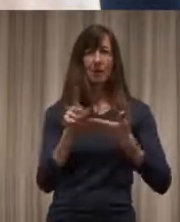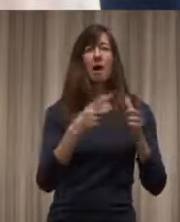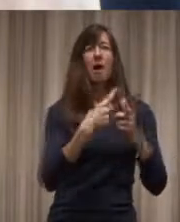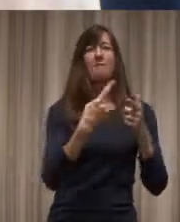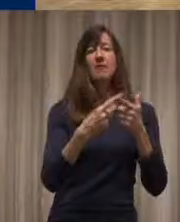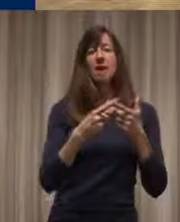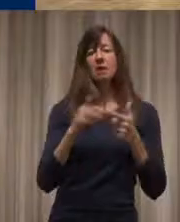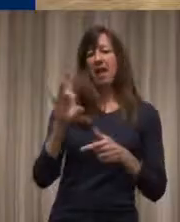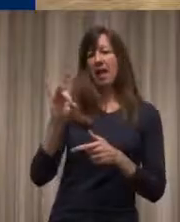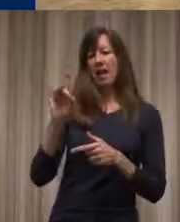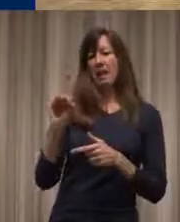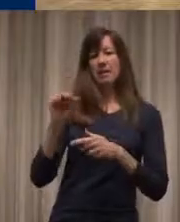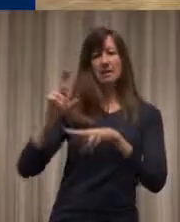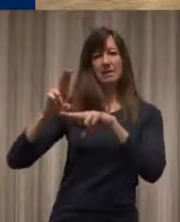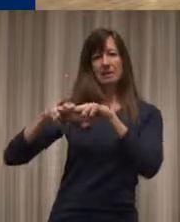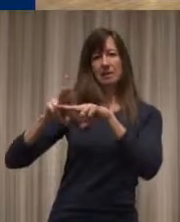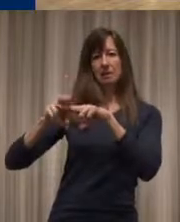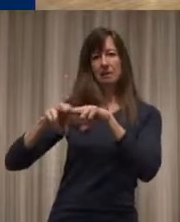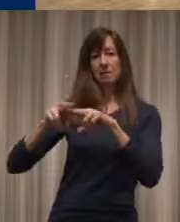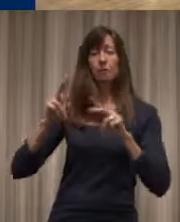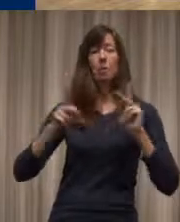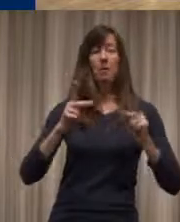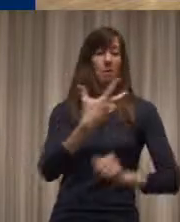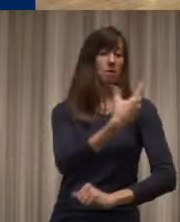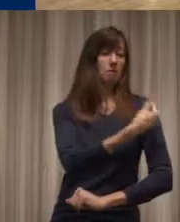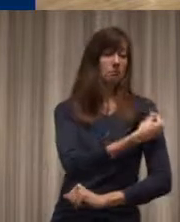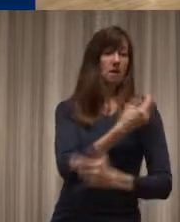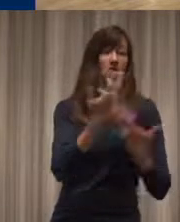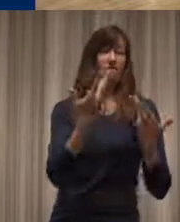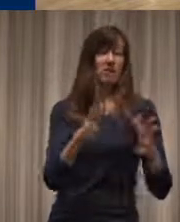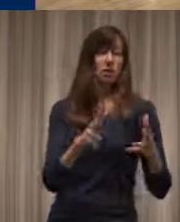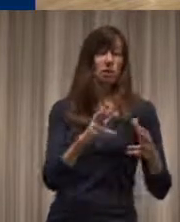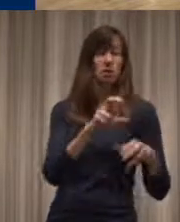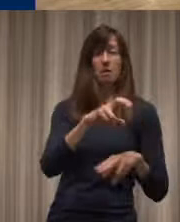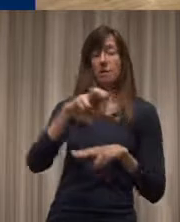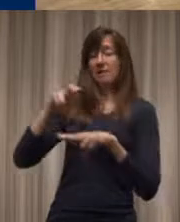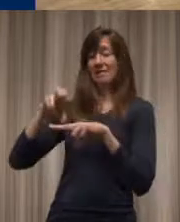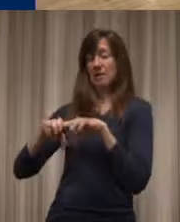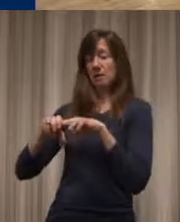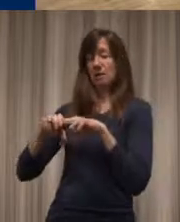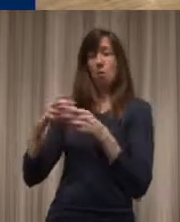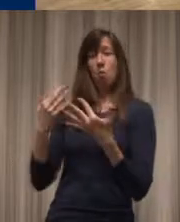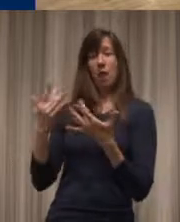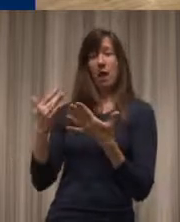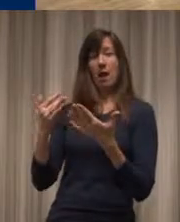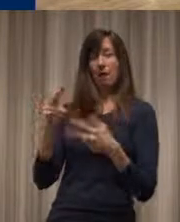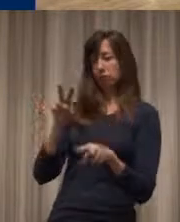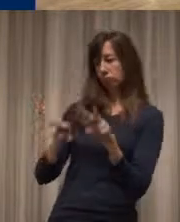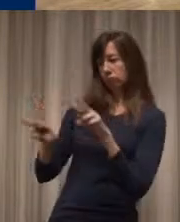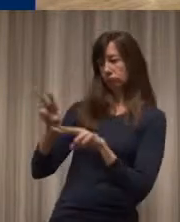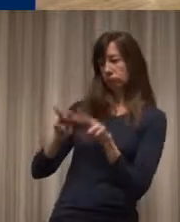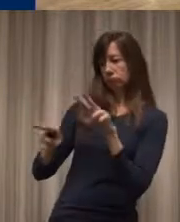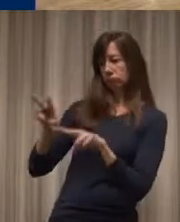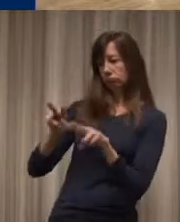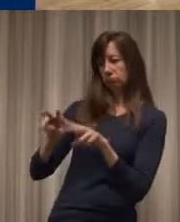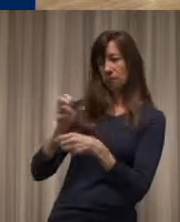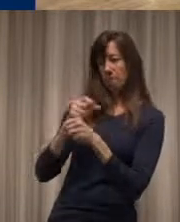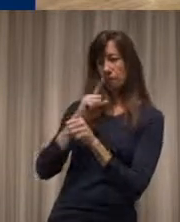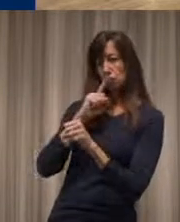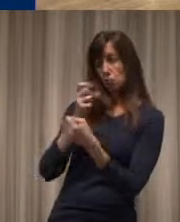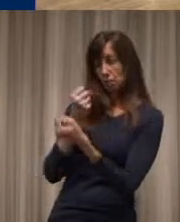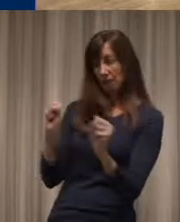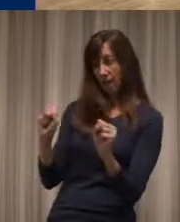after receiving the vaccine to make sure that they're safe and that there are no side effects, and that we'll have all those health experts on